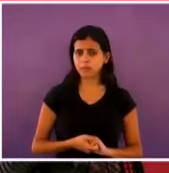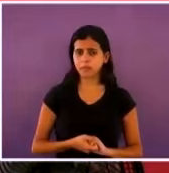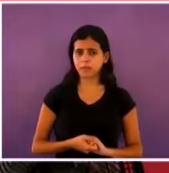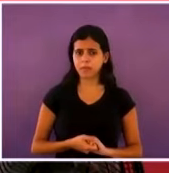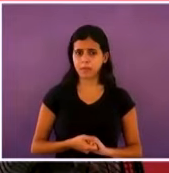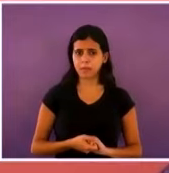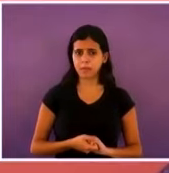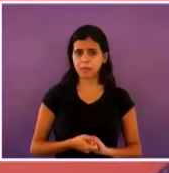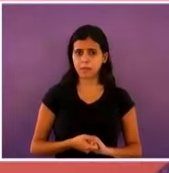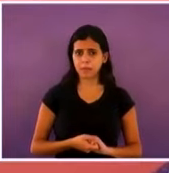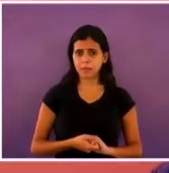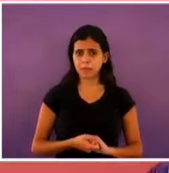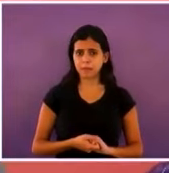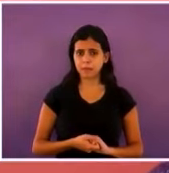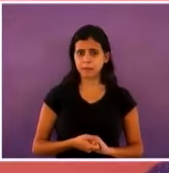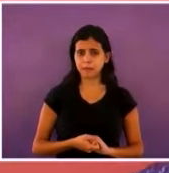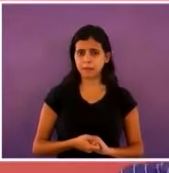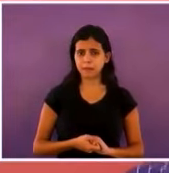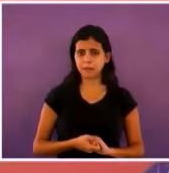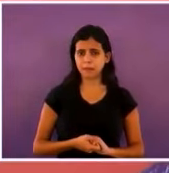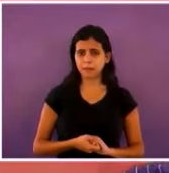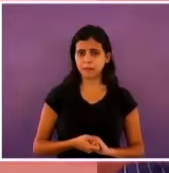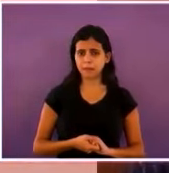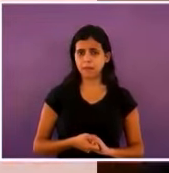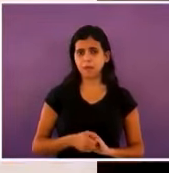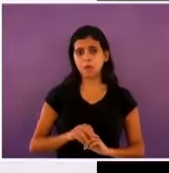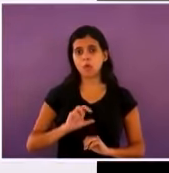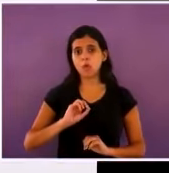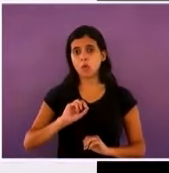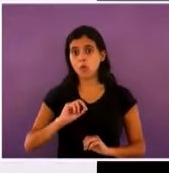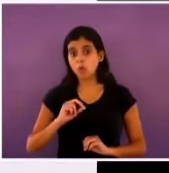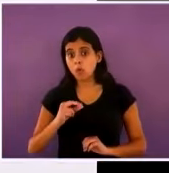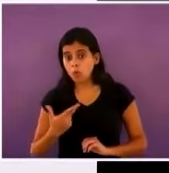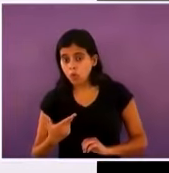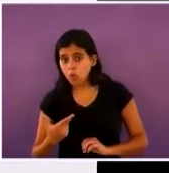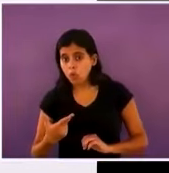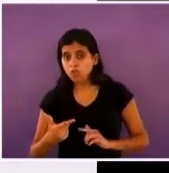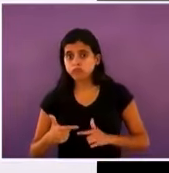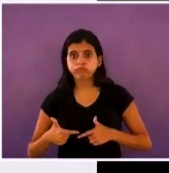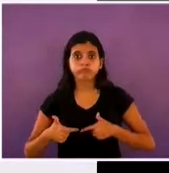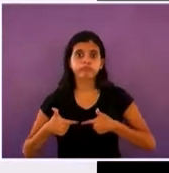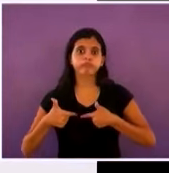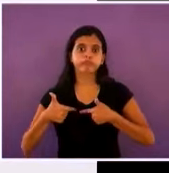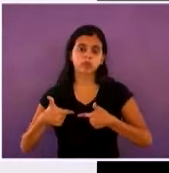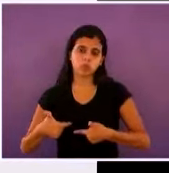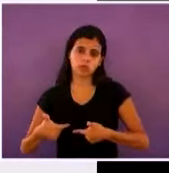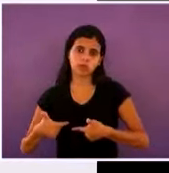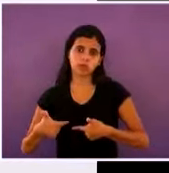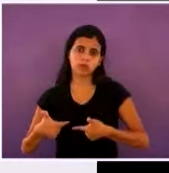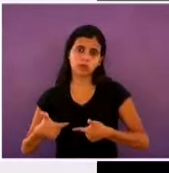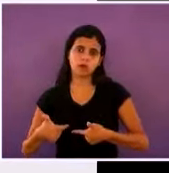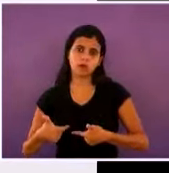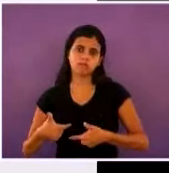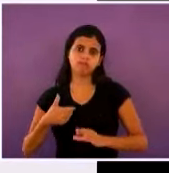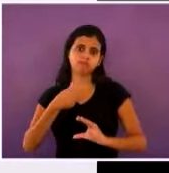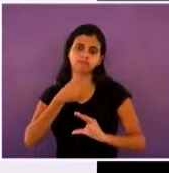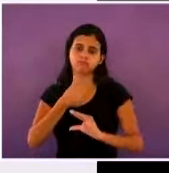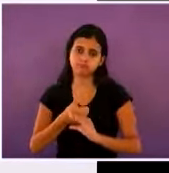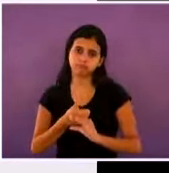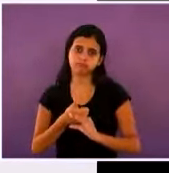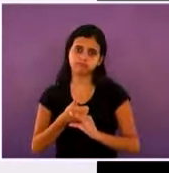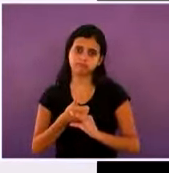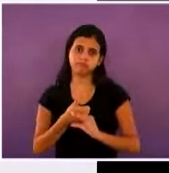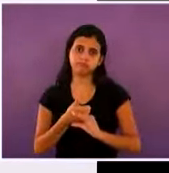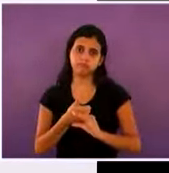radical witness to the gospel, ou manter um testemunho radical do evangelho, that rejects and refuses,